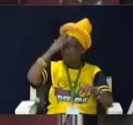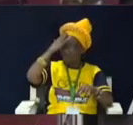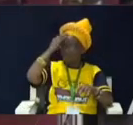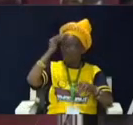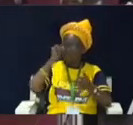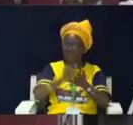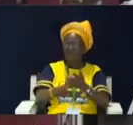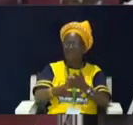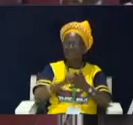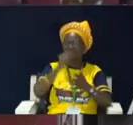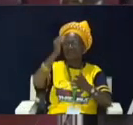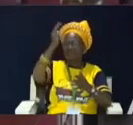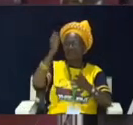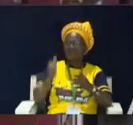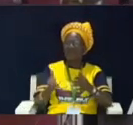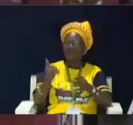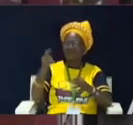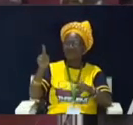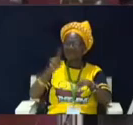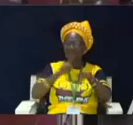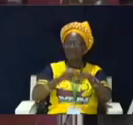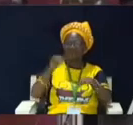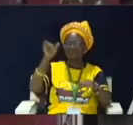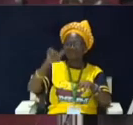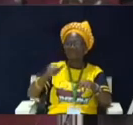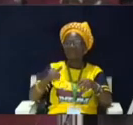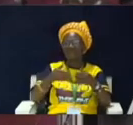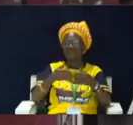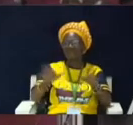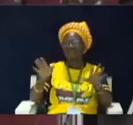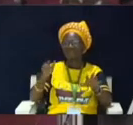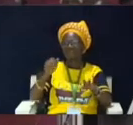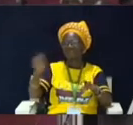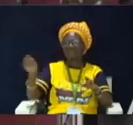that by the time they finished a particular meal,